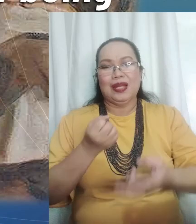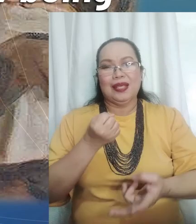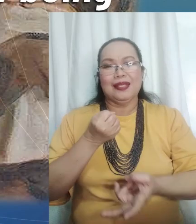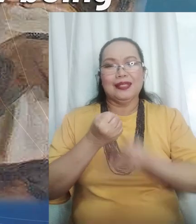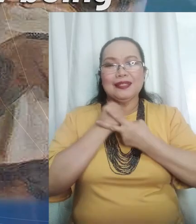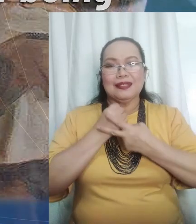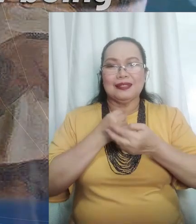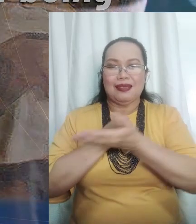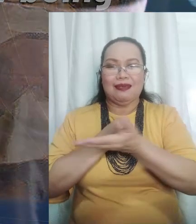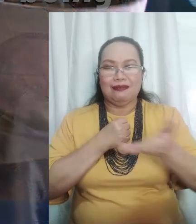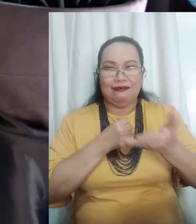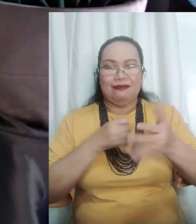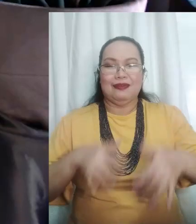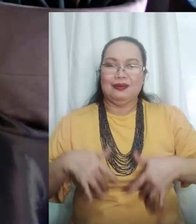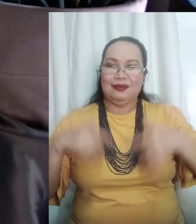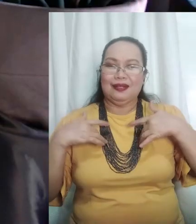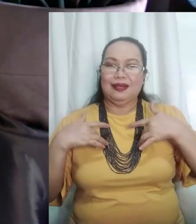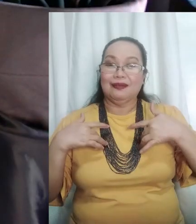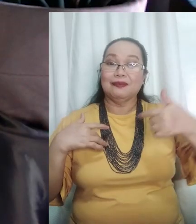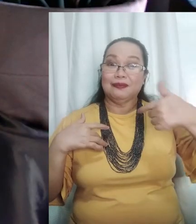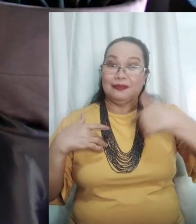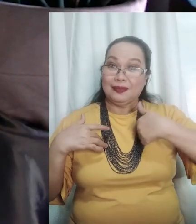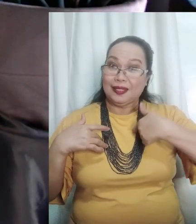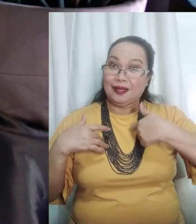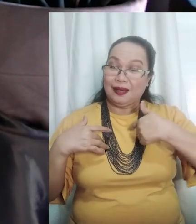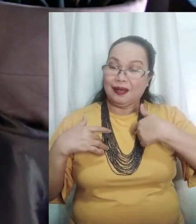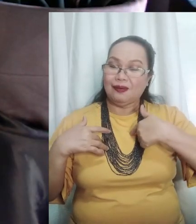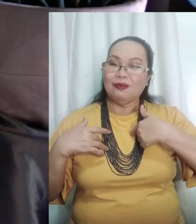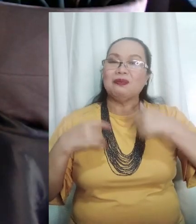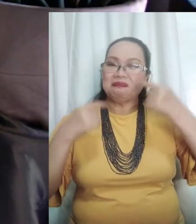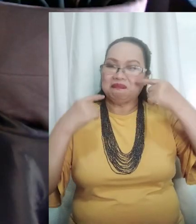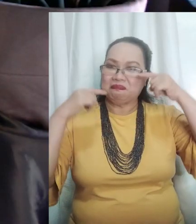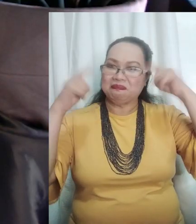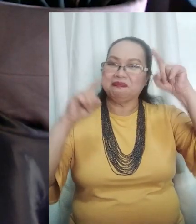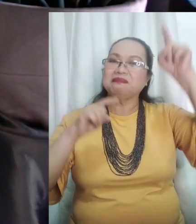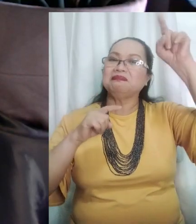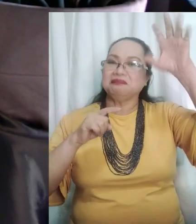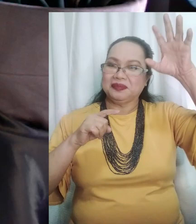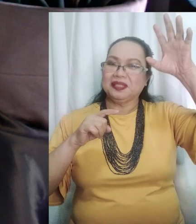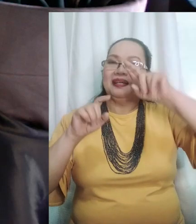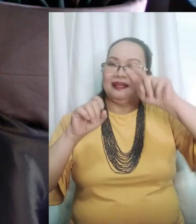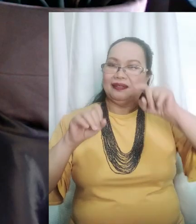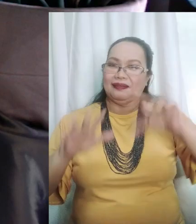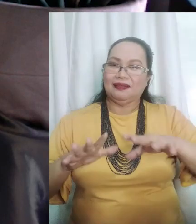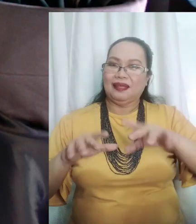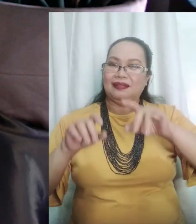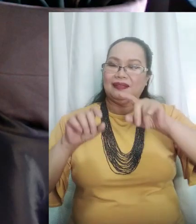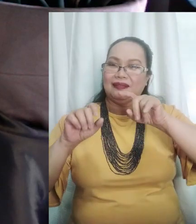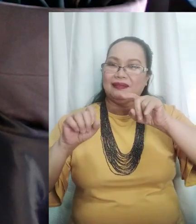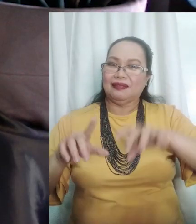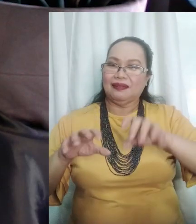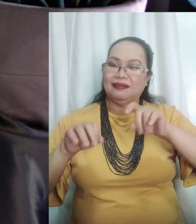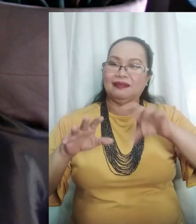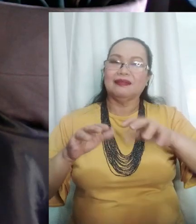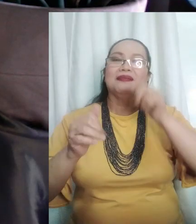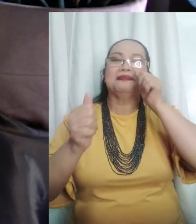many lives." Wow! Joseph, the man who passed the three